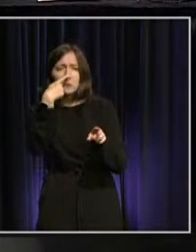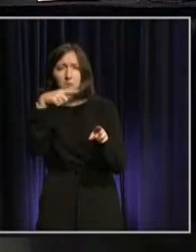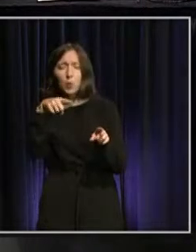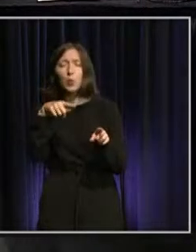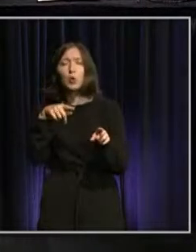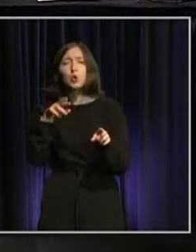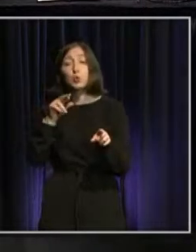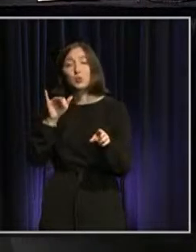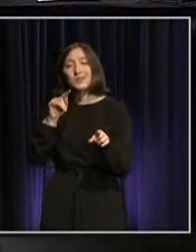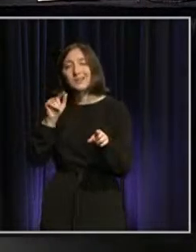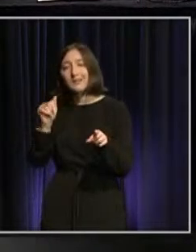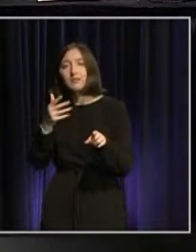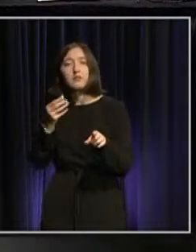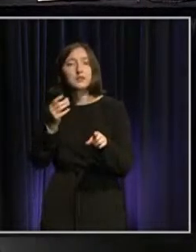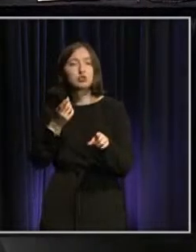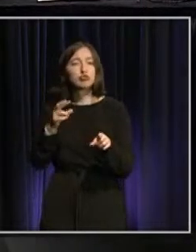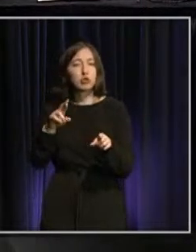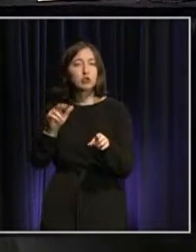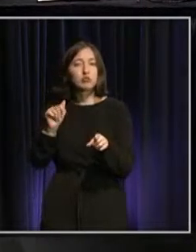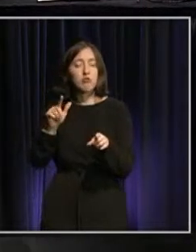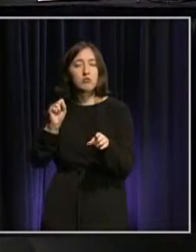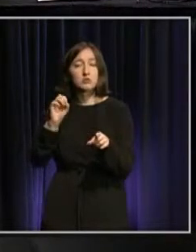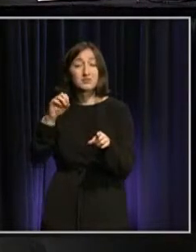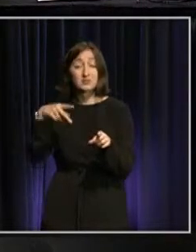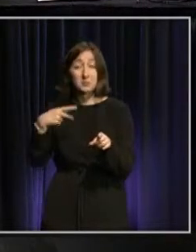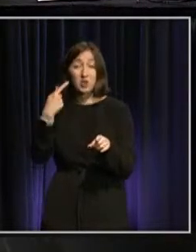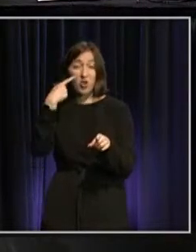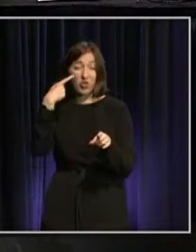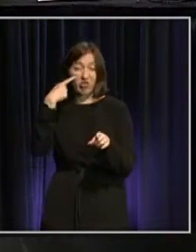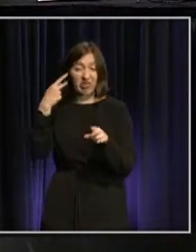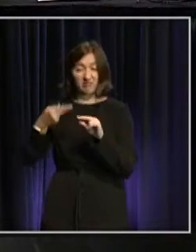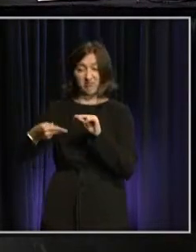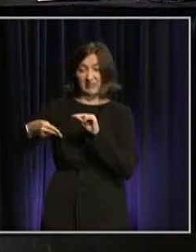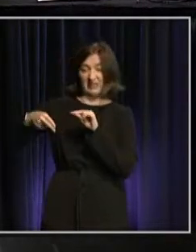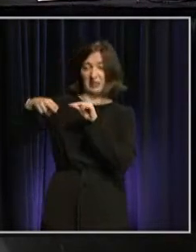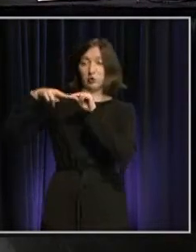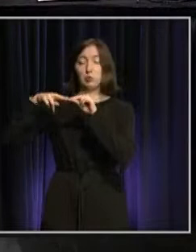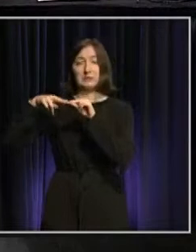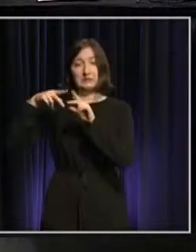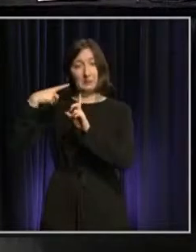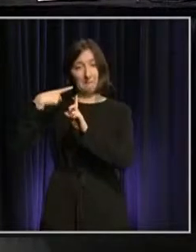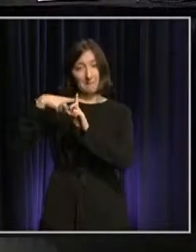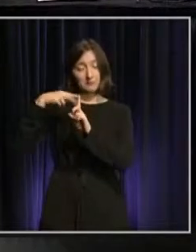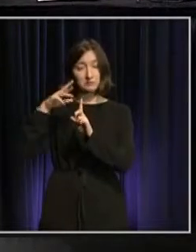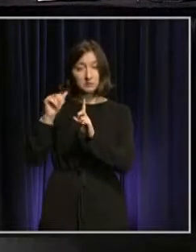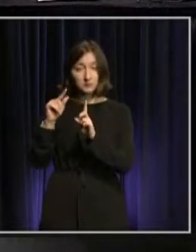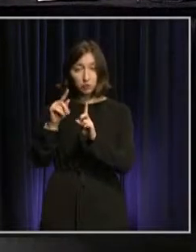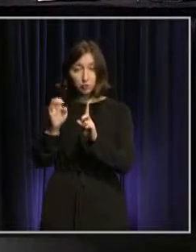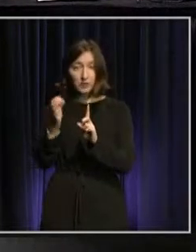decreasing positivity rate is due to a rising number of fully vaccinated residents?